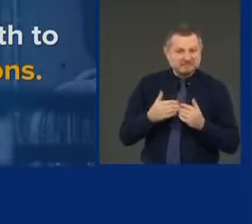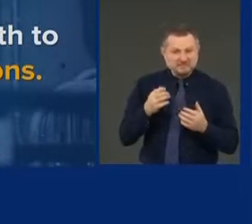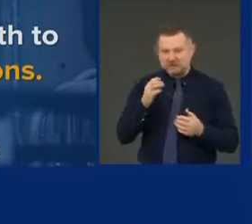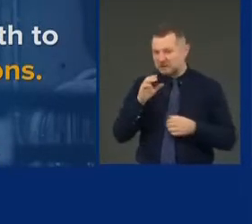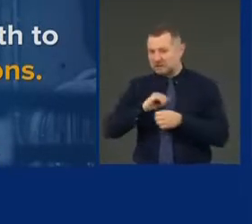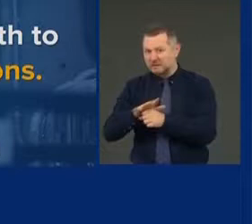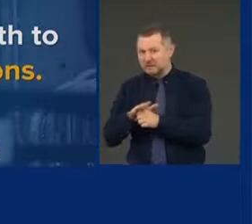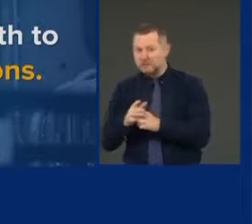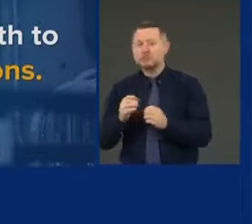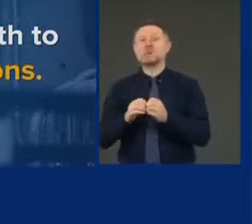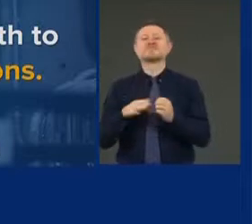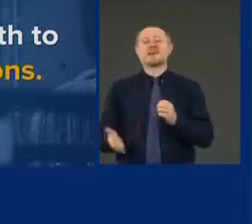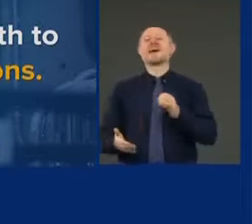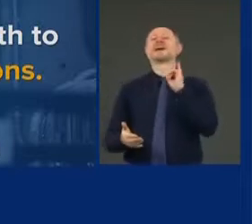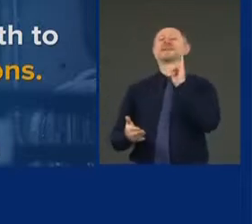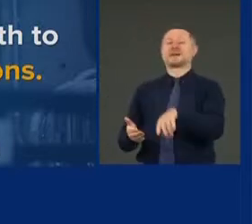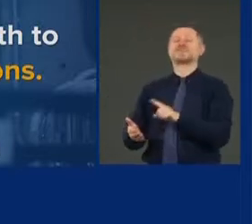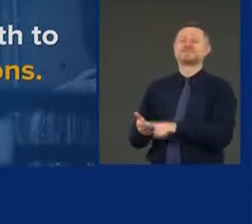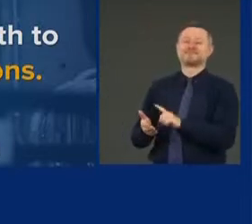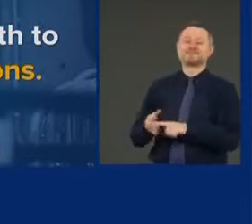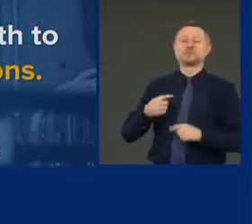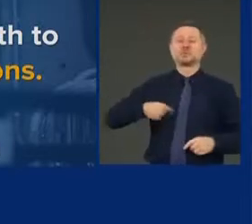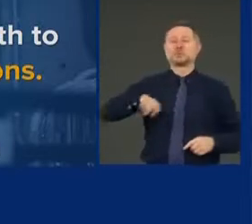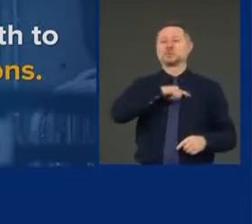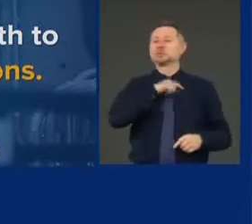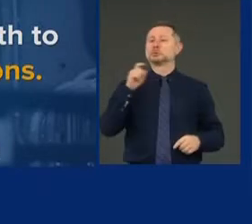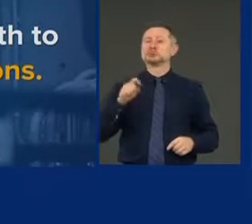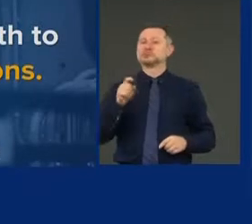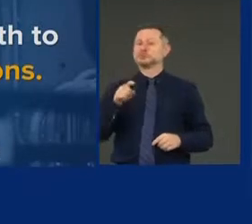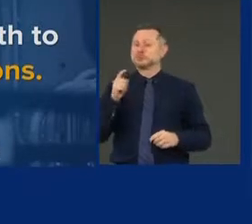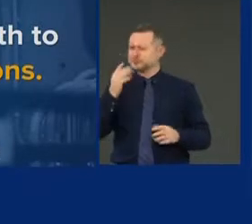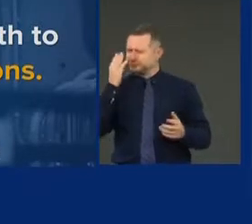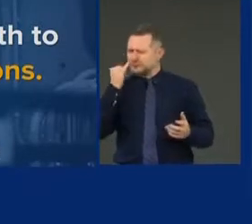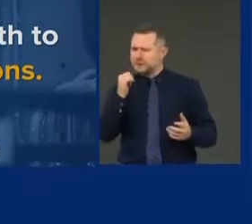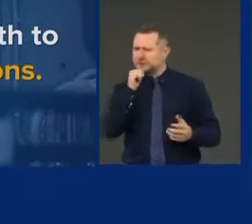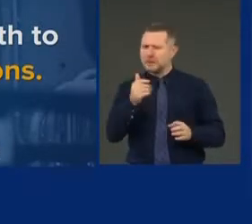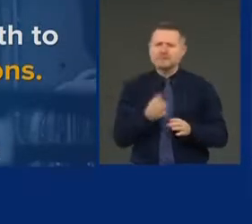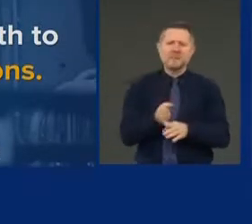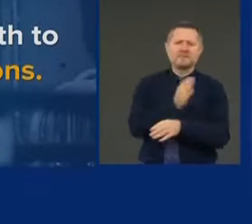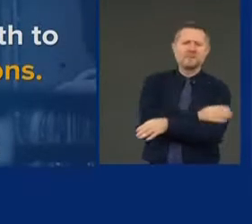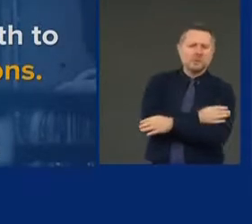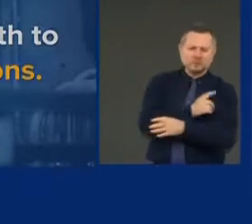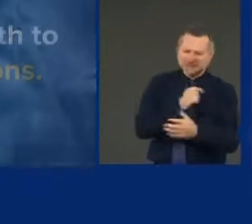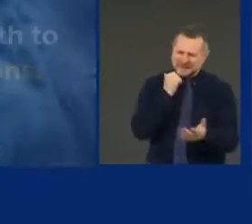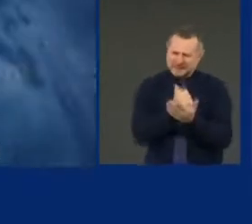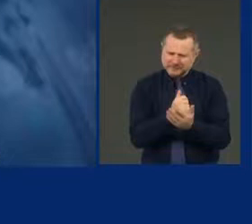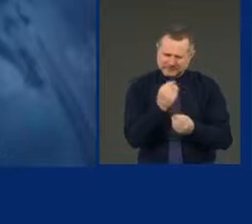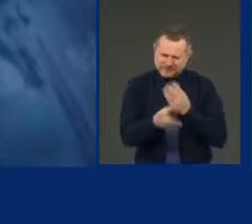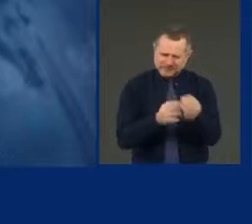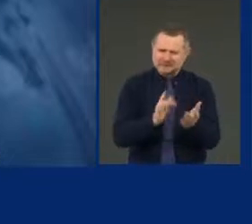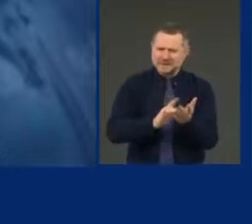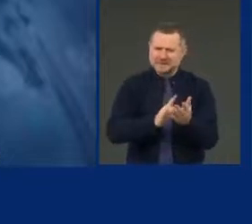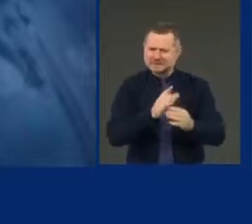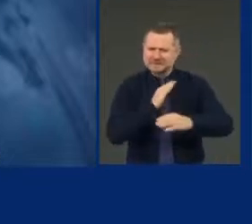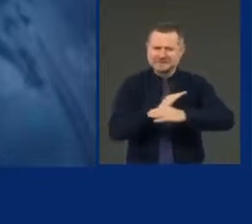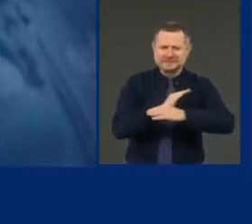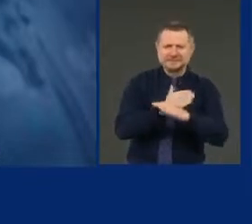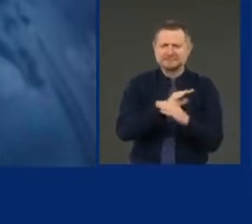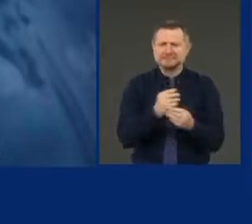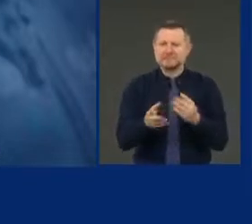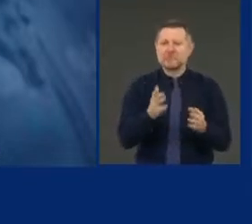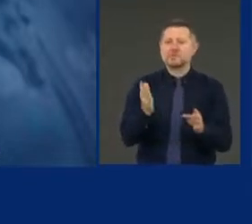address these health disparities better? And we want to take this opportunity to do that with Northwell